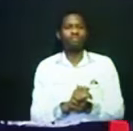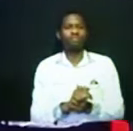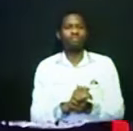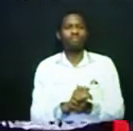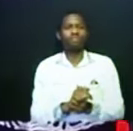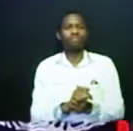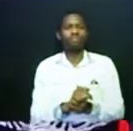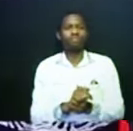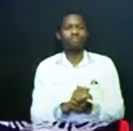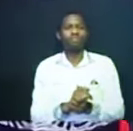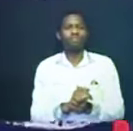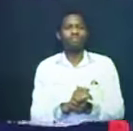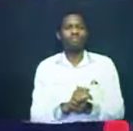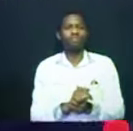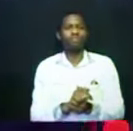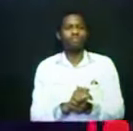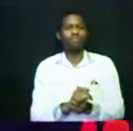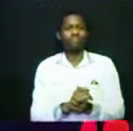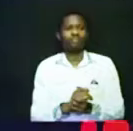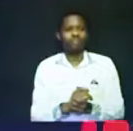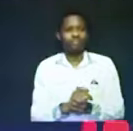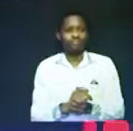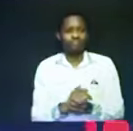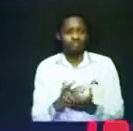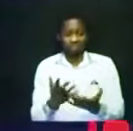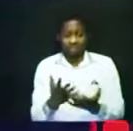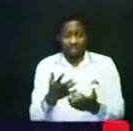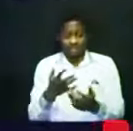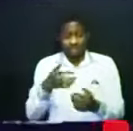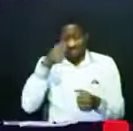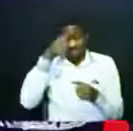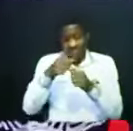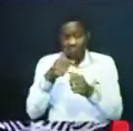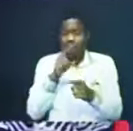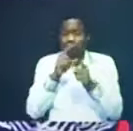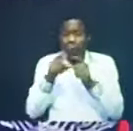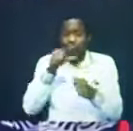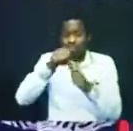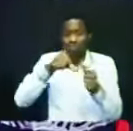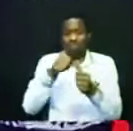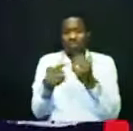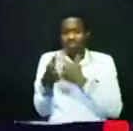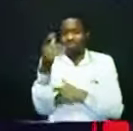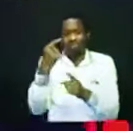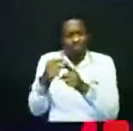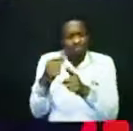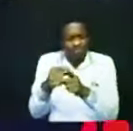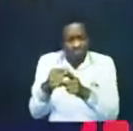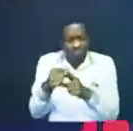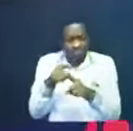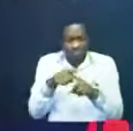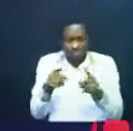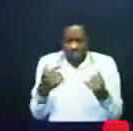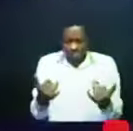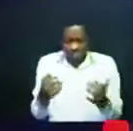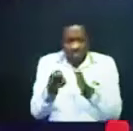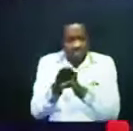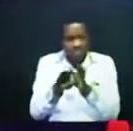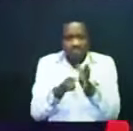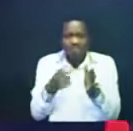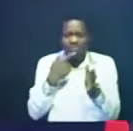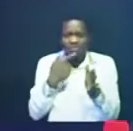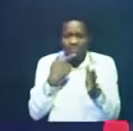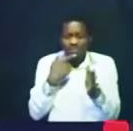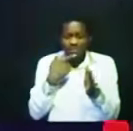Now you realize that we're talking about the word of God. Then soon the Bible says that nothing in